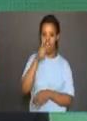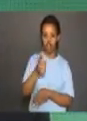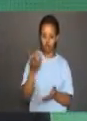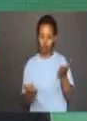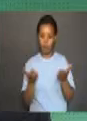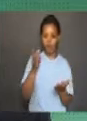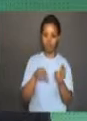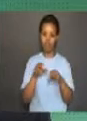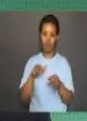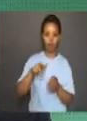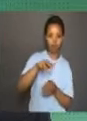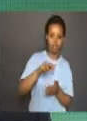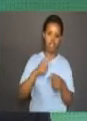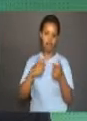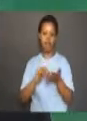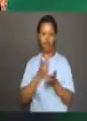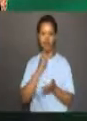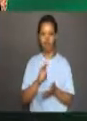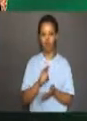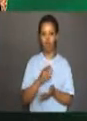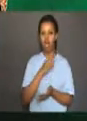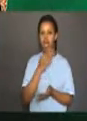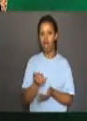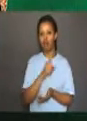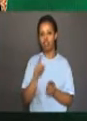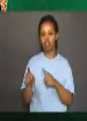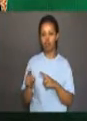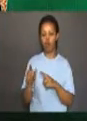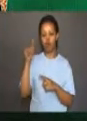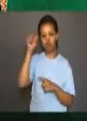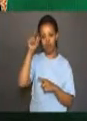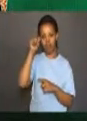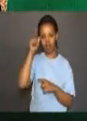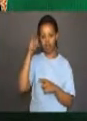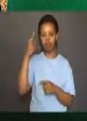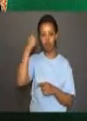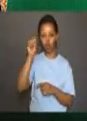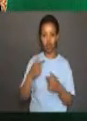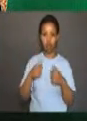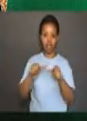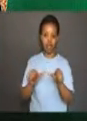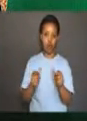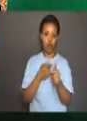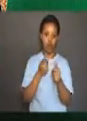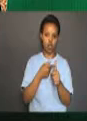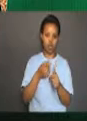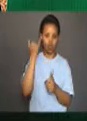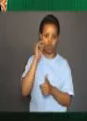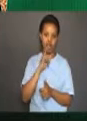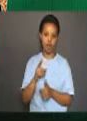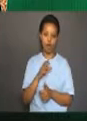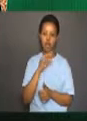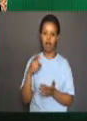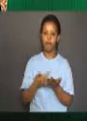of Lamarckian theory. The second notion of Lamarckian theory